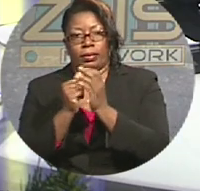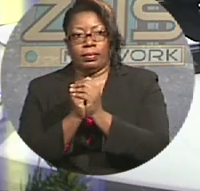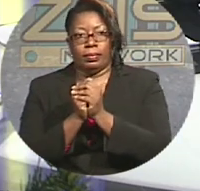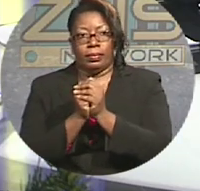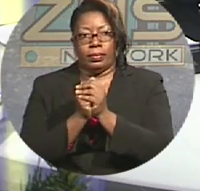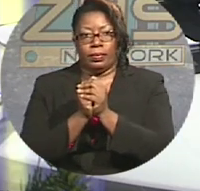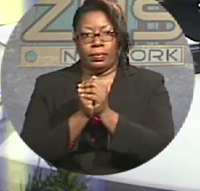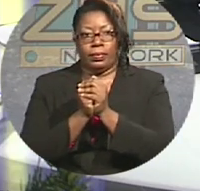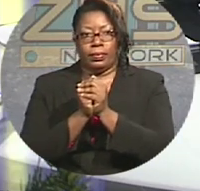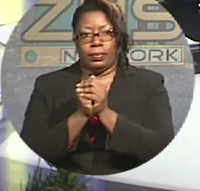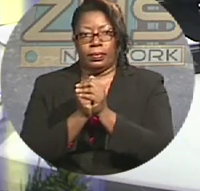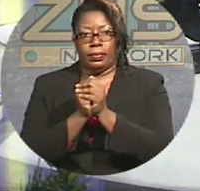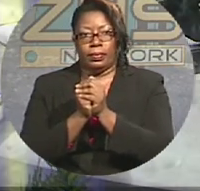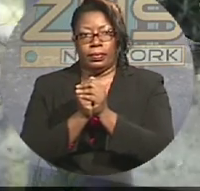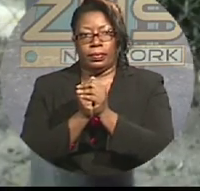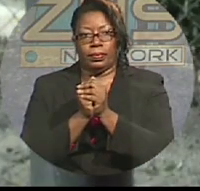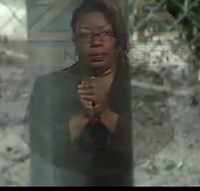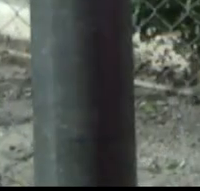void.